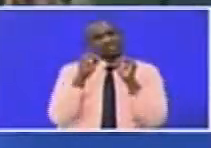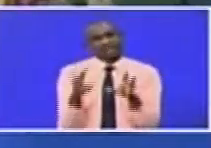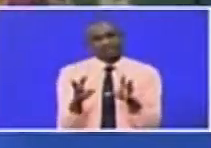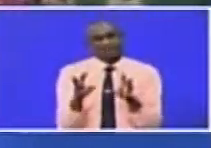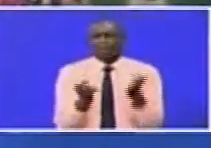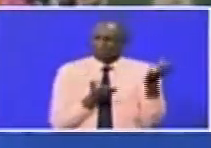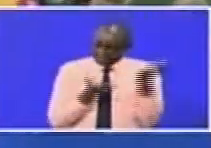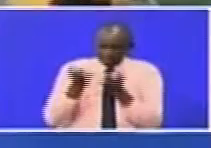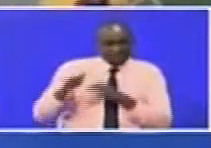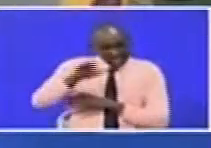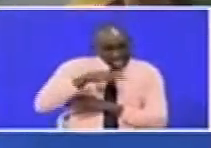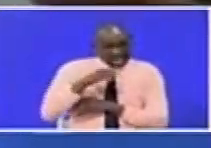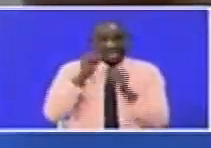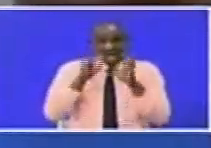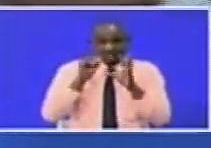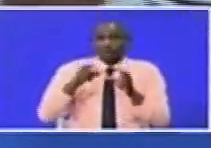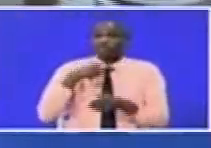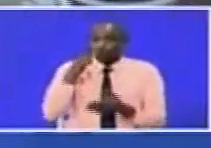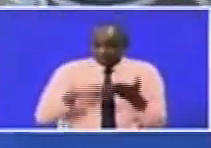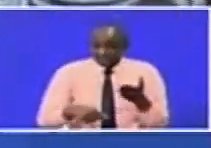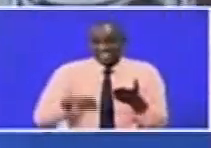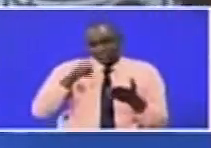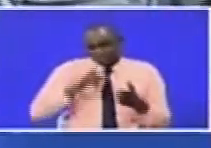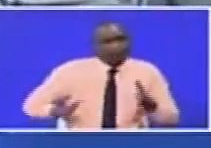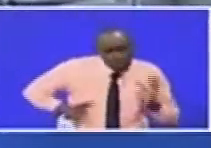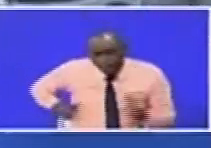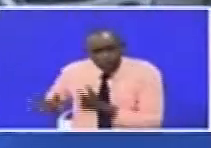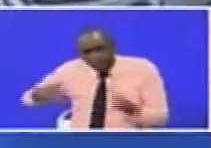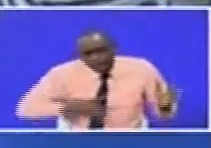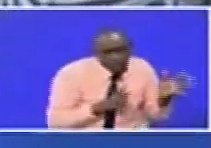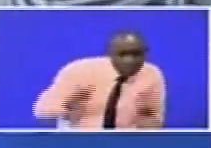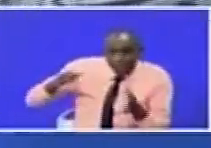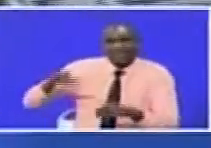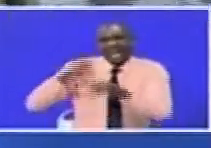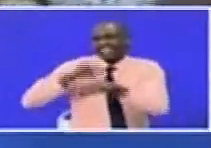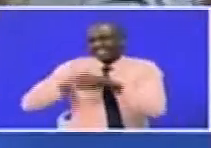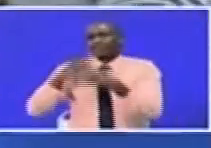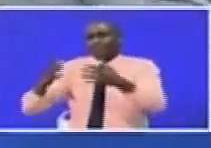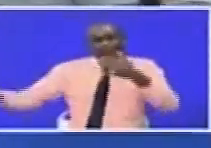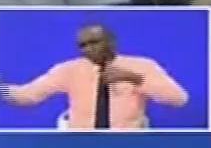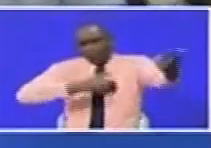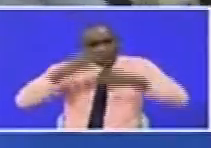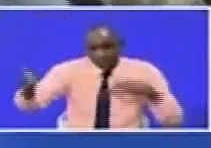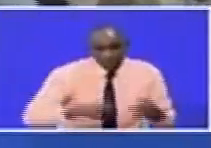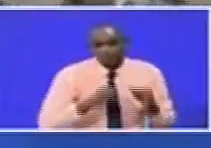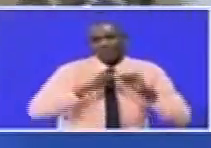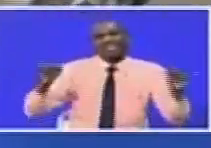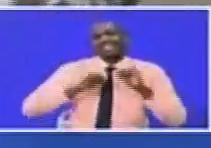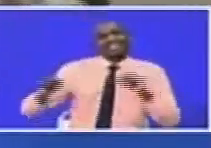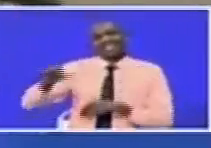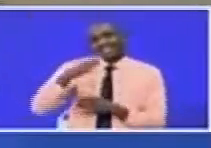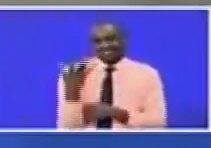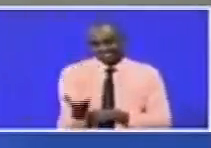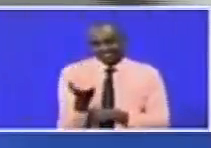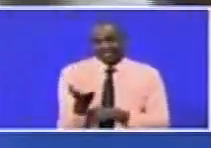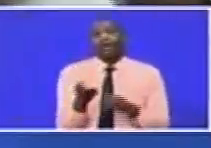city's busiest areas, city council officers have been chasing vendors and seizing their merchandise as part of the cleanup exercise,